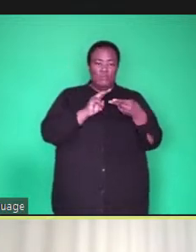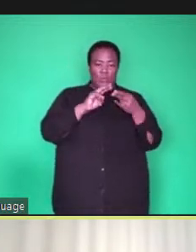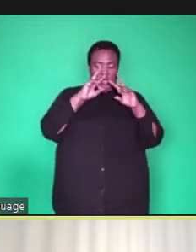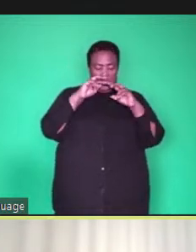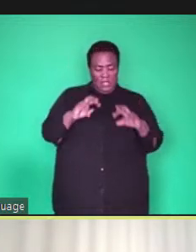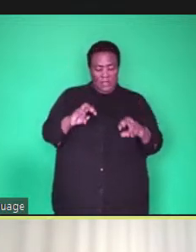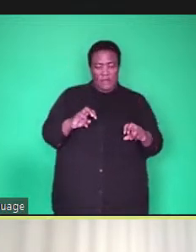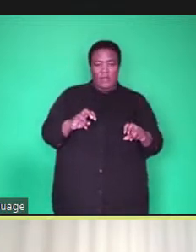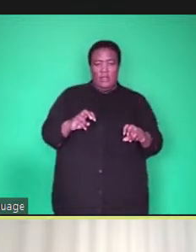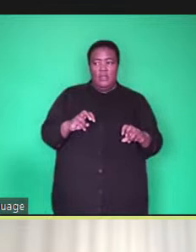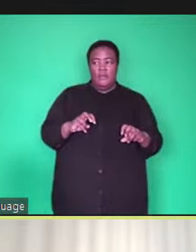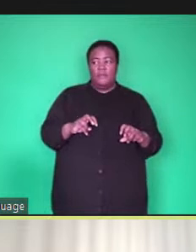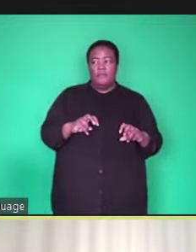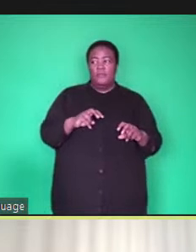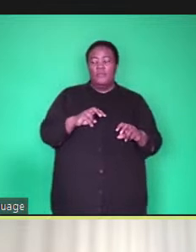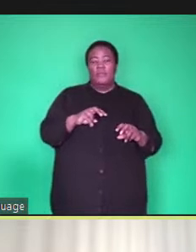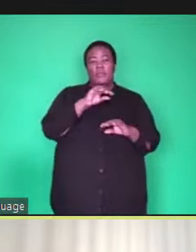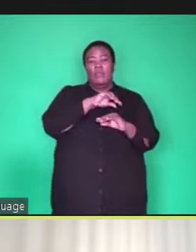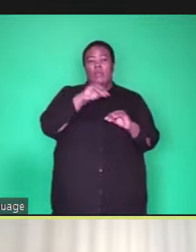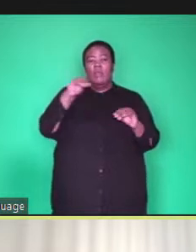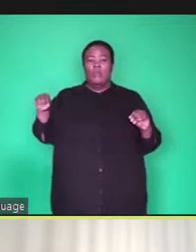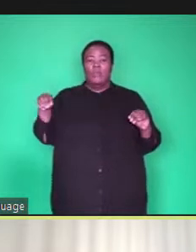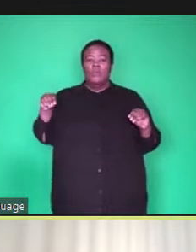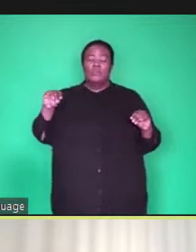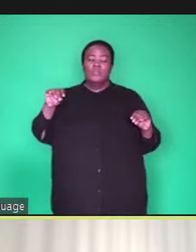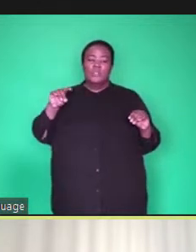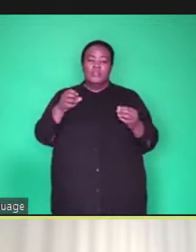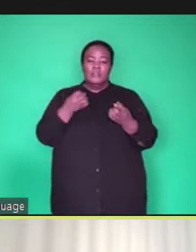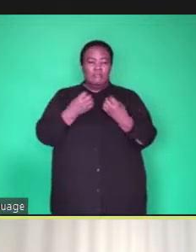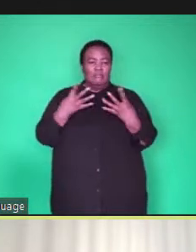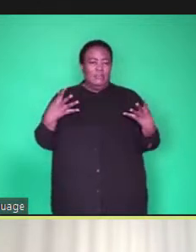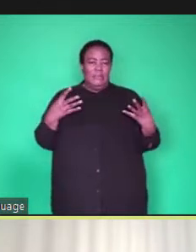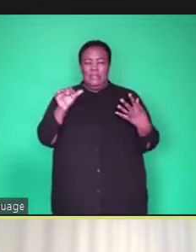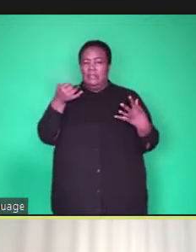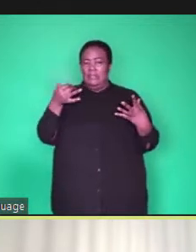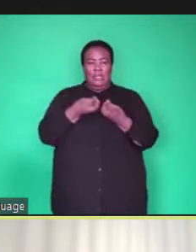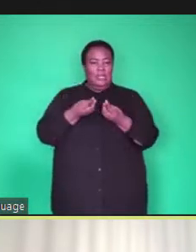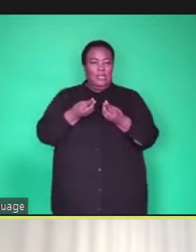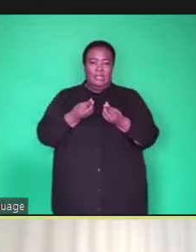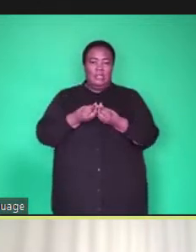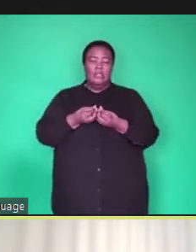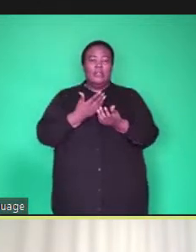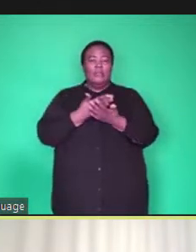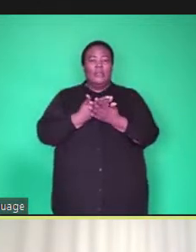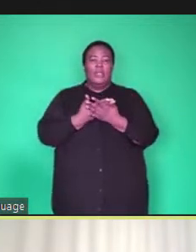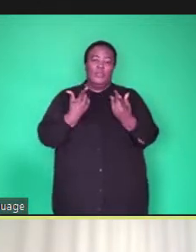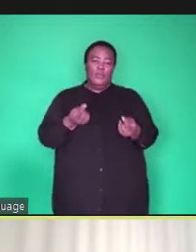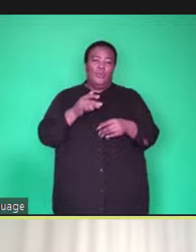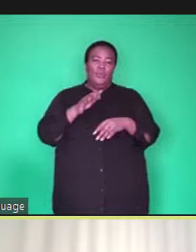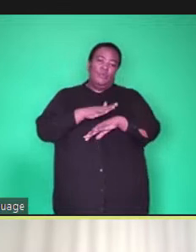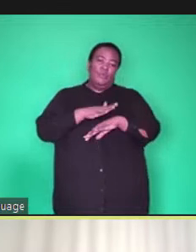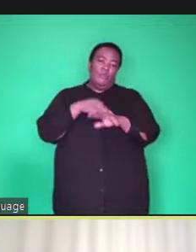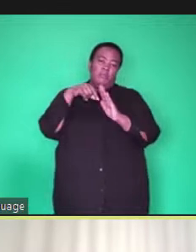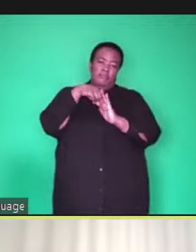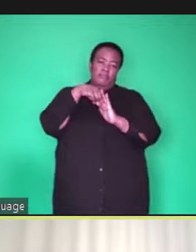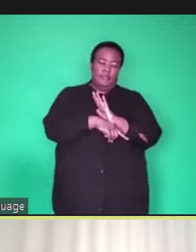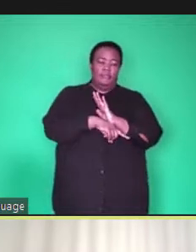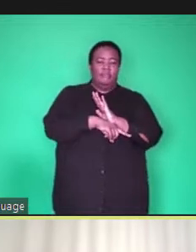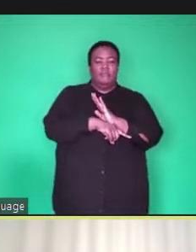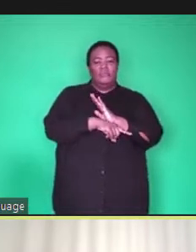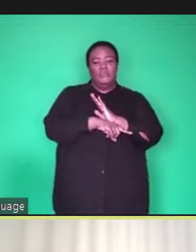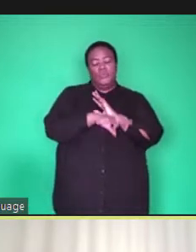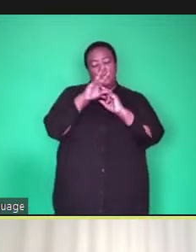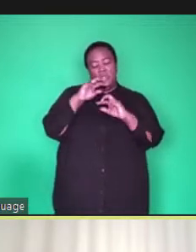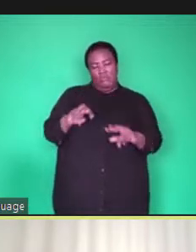there. And there are all kinds of things that could only be done with the more detailed NIDS survey.